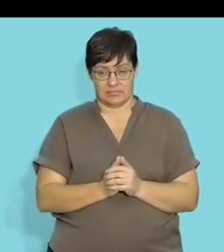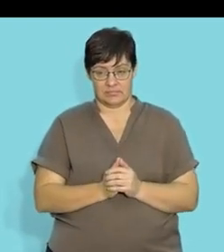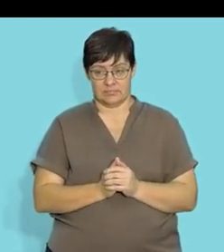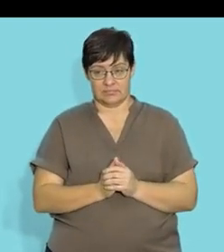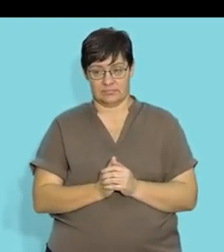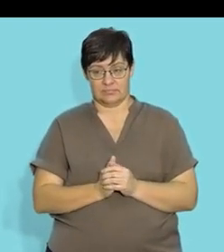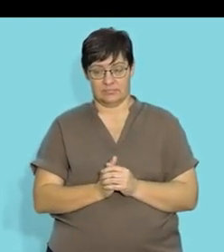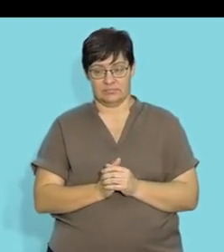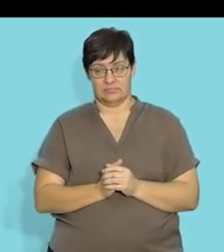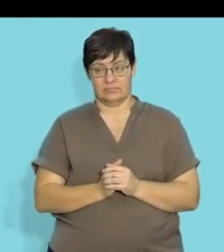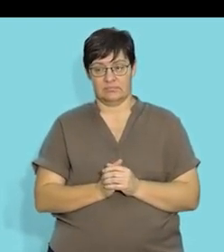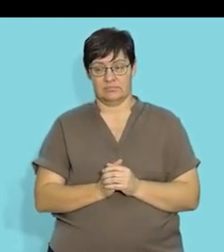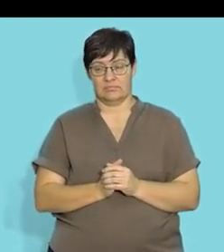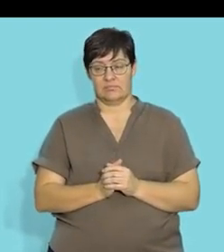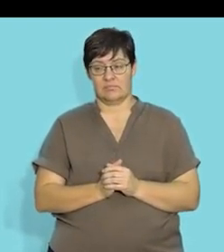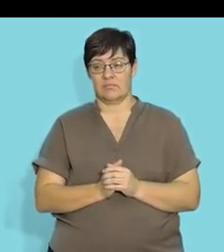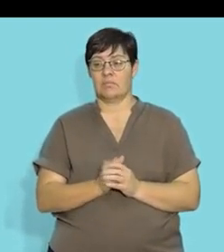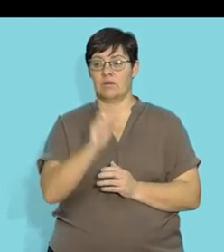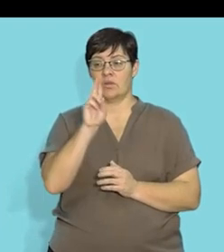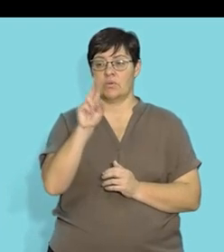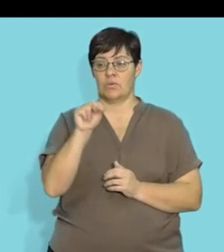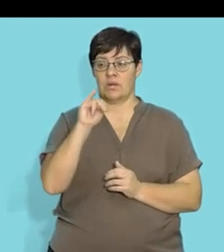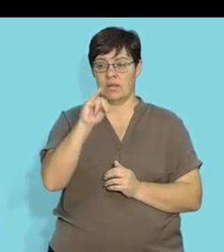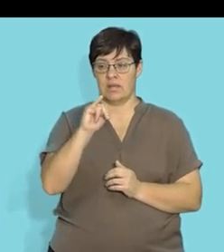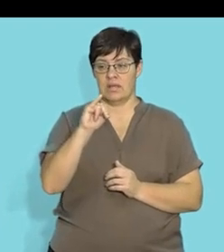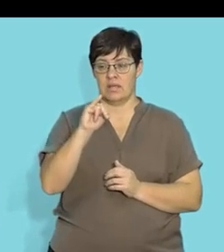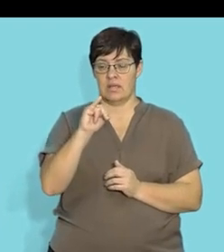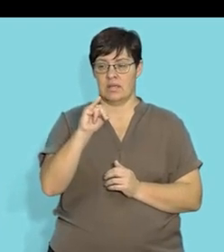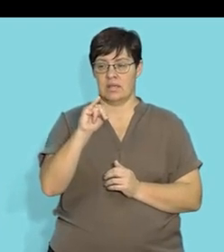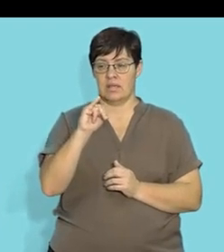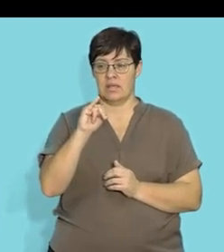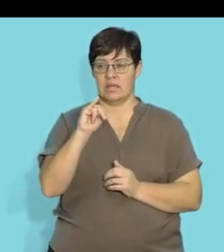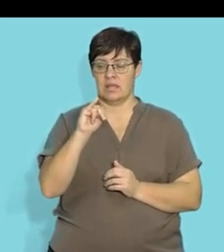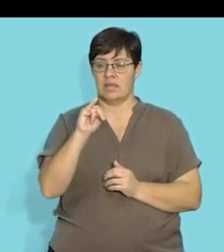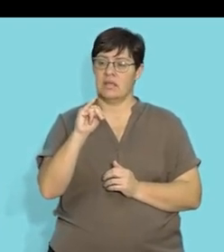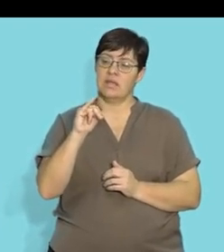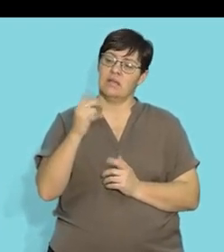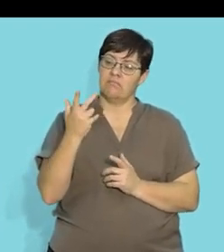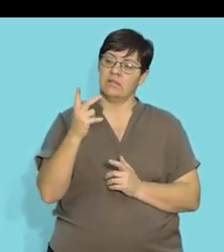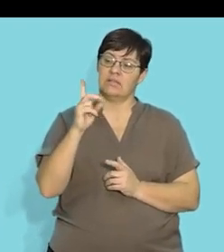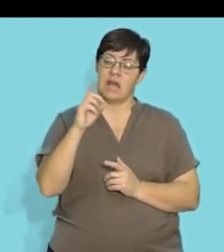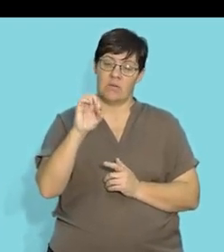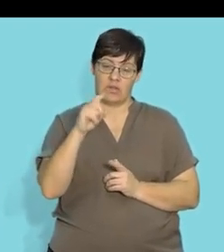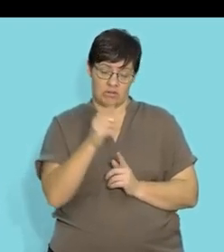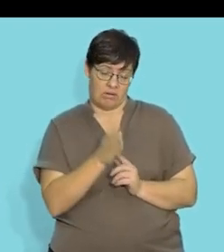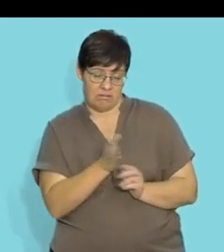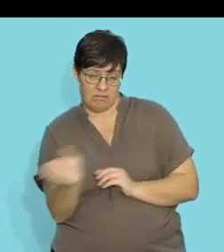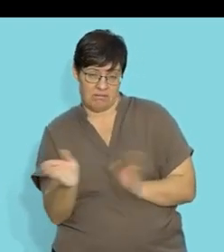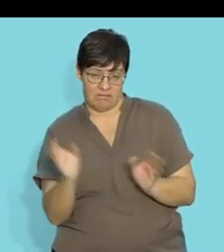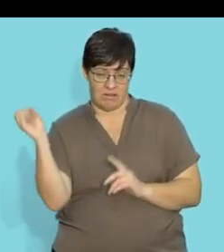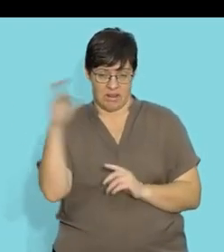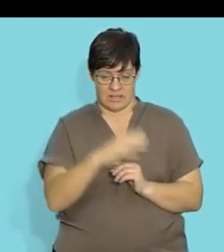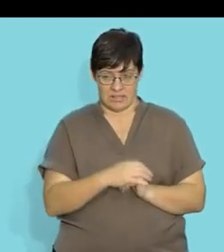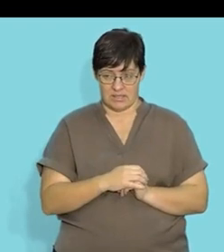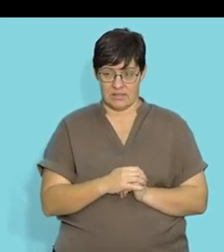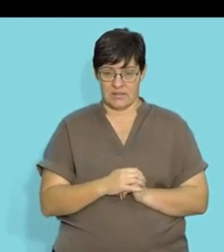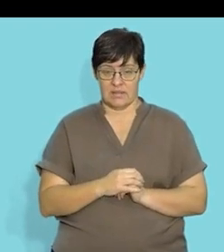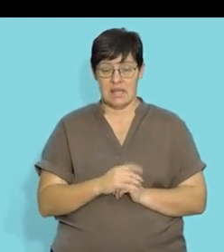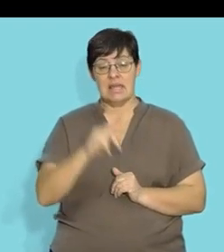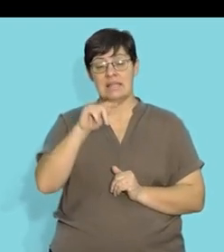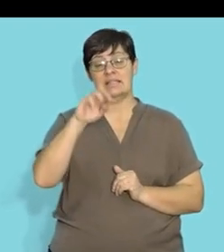being expressed. So that is a unidirectional direction of light. Stems and leaves usually